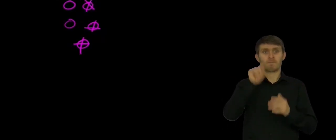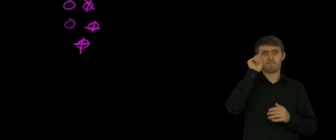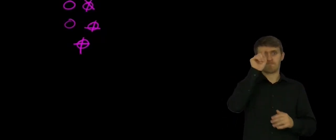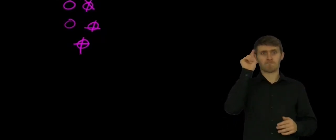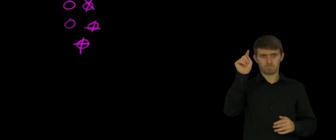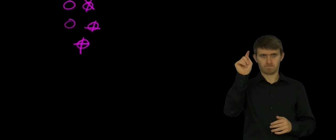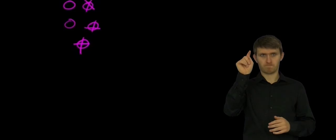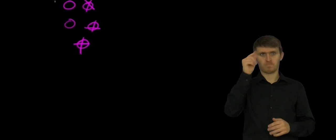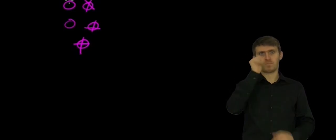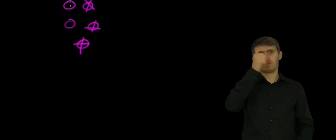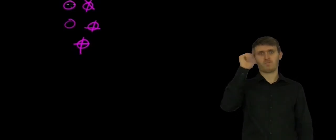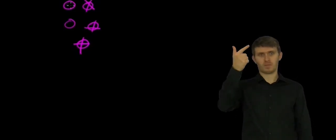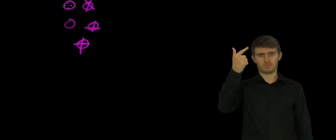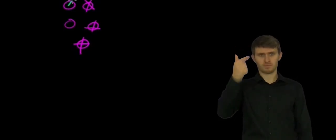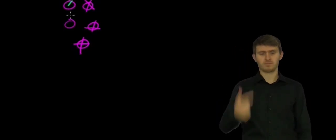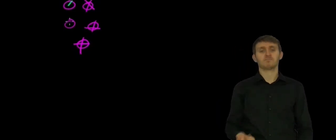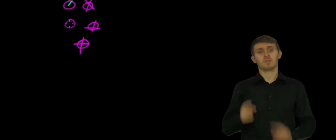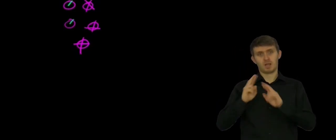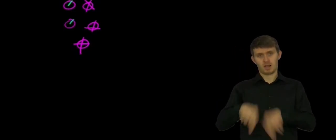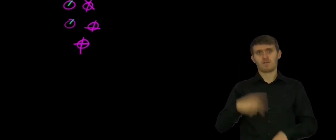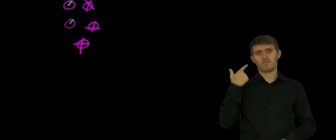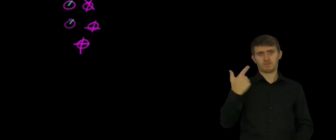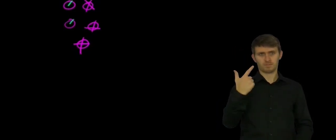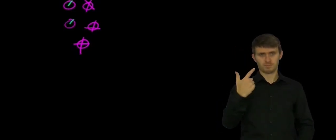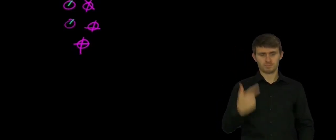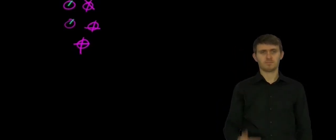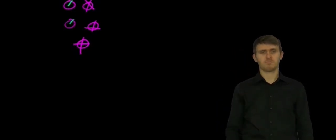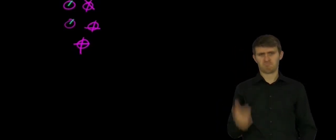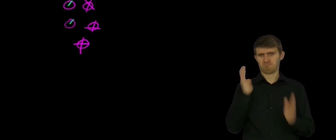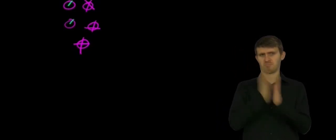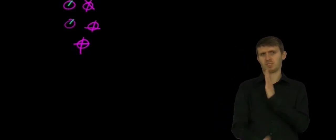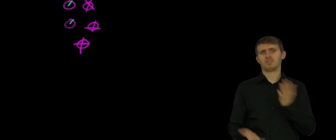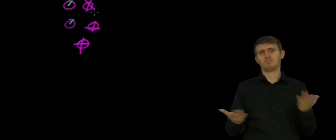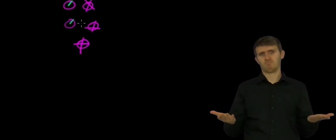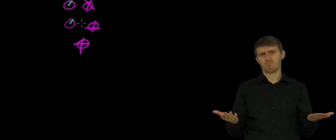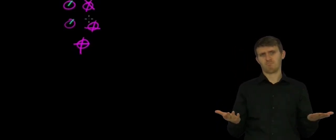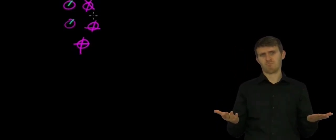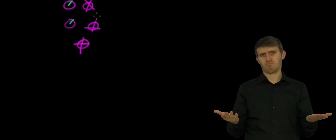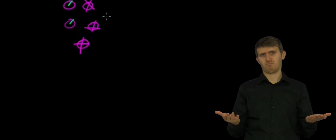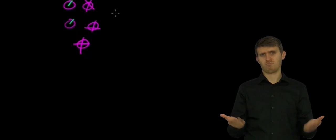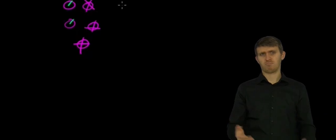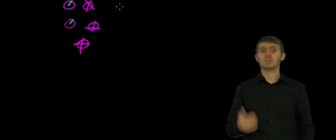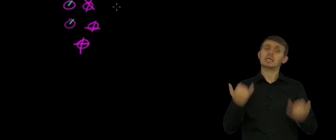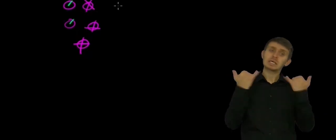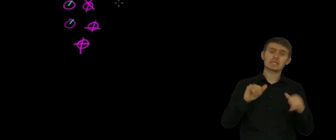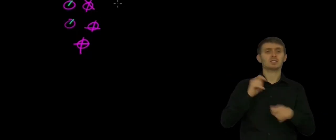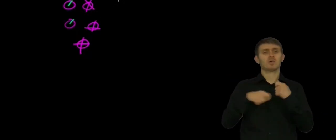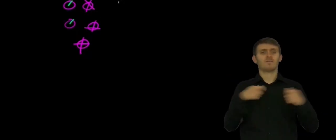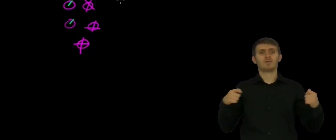left? Well, the only berries I have left are right here, 1, 2. So I have 2 berries left, just like that.